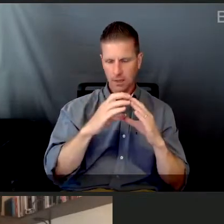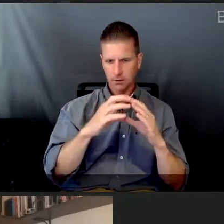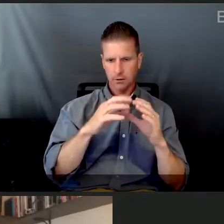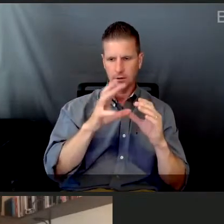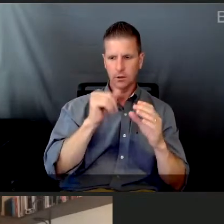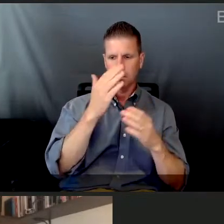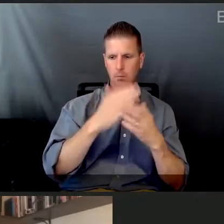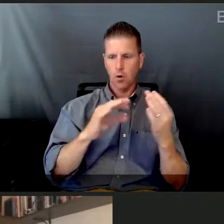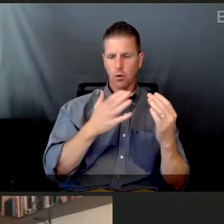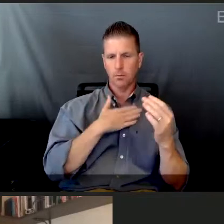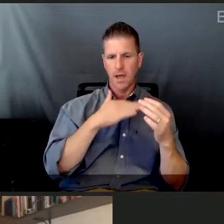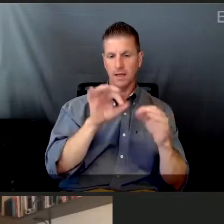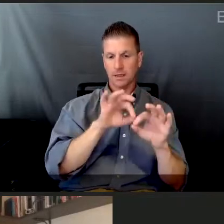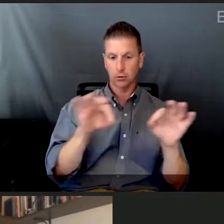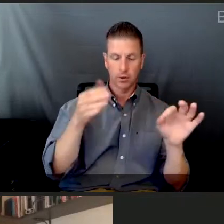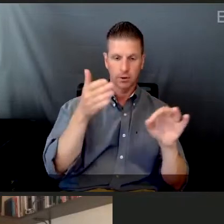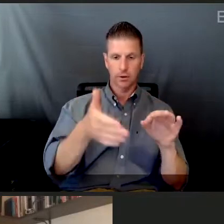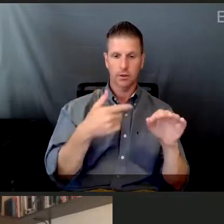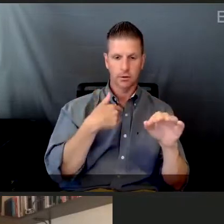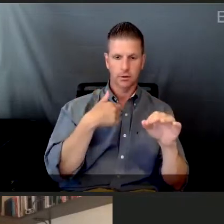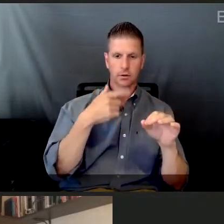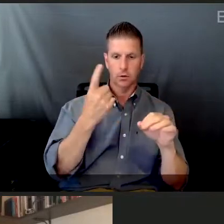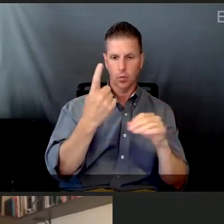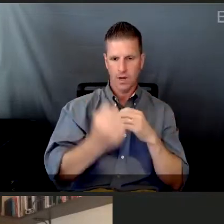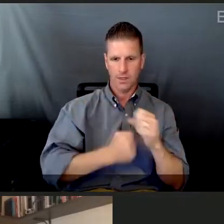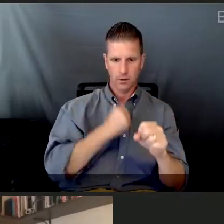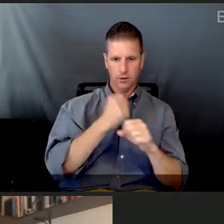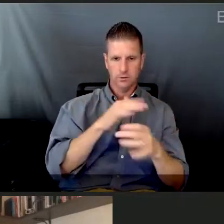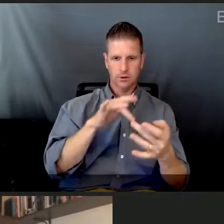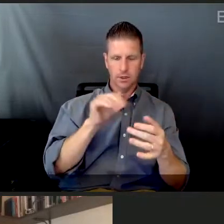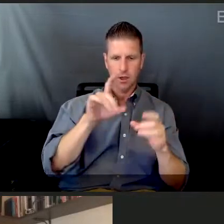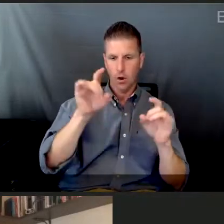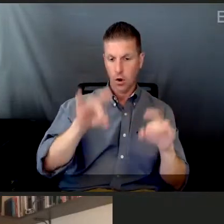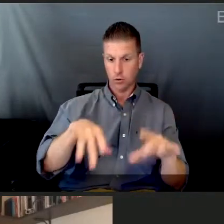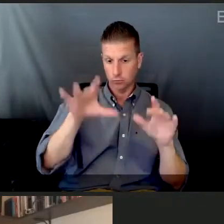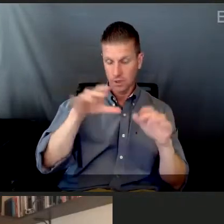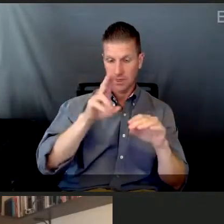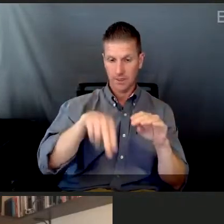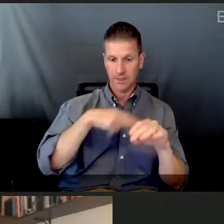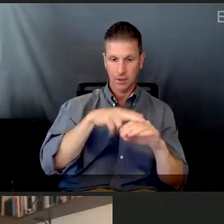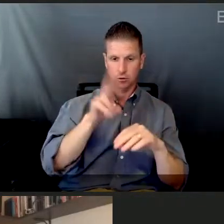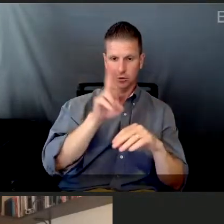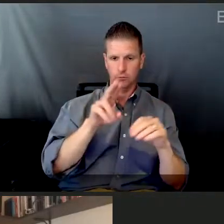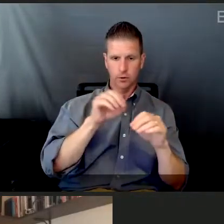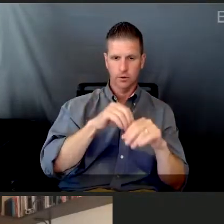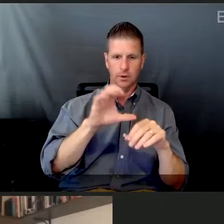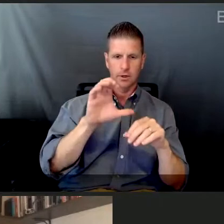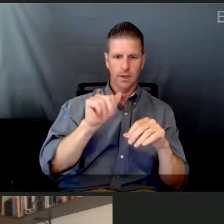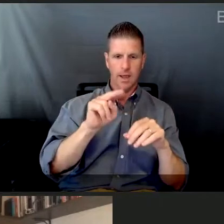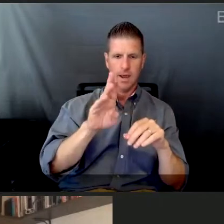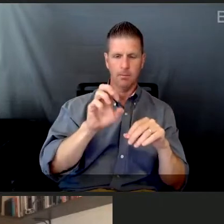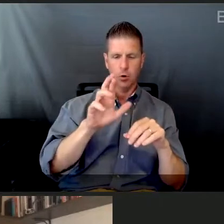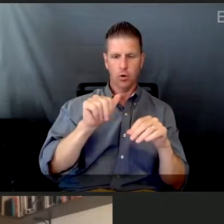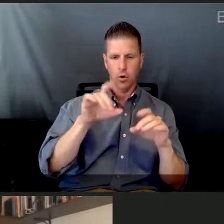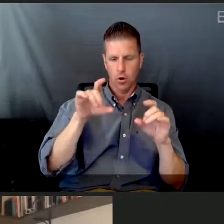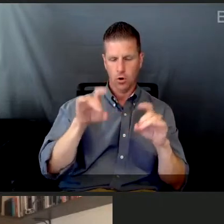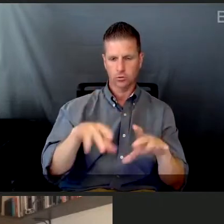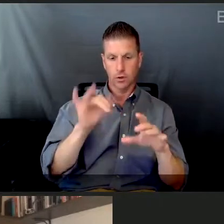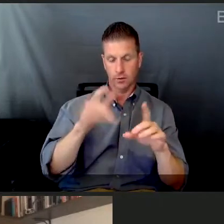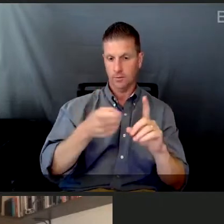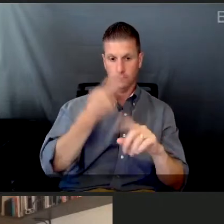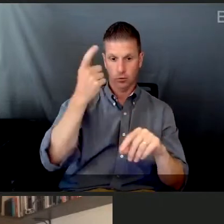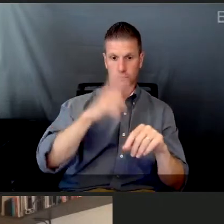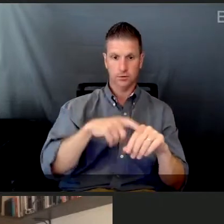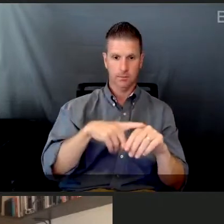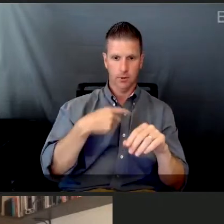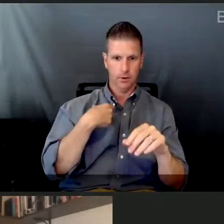of my degree there, I spent 1 year studying at the Australian National University in Canberra in Australia. And that was the first time I got to get